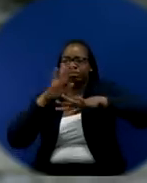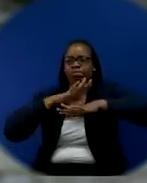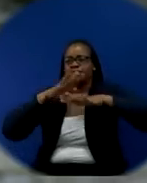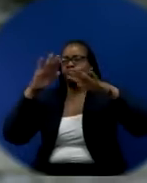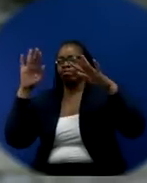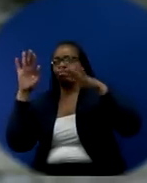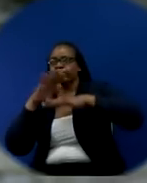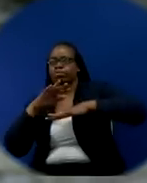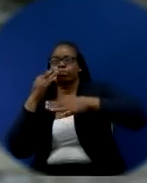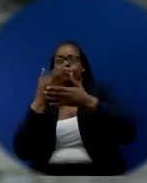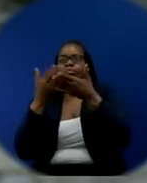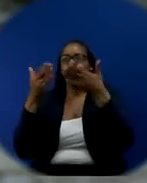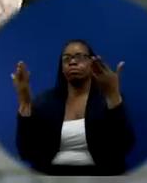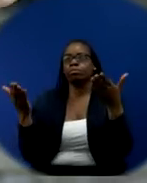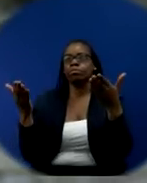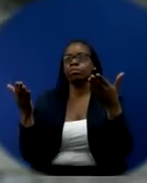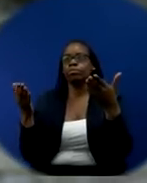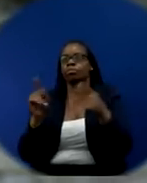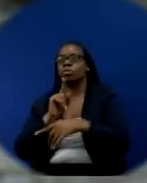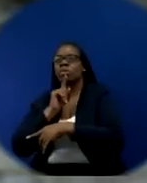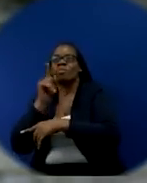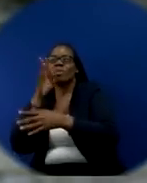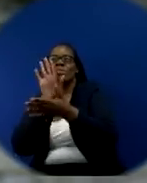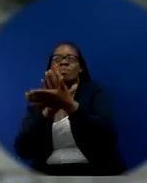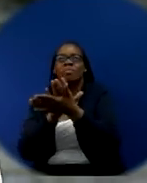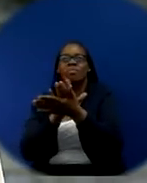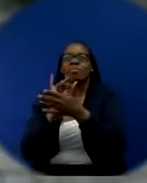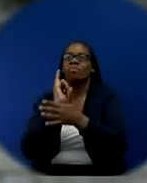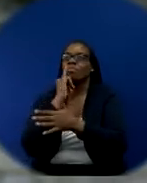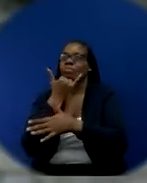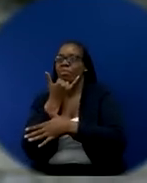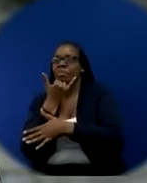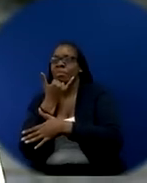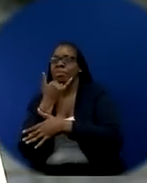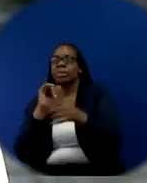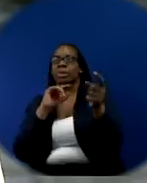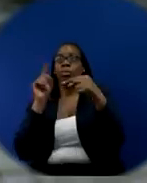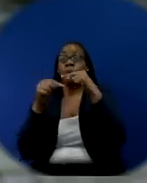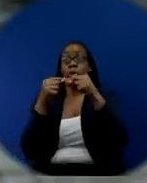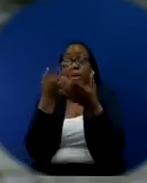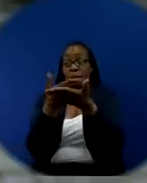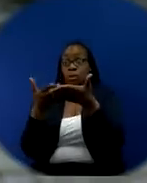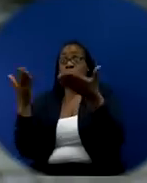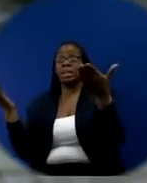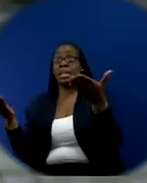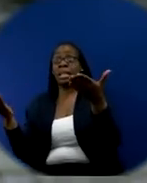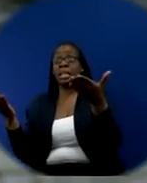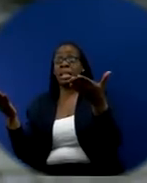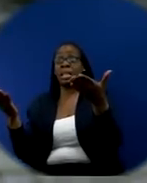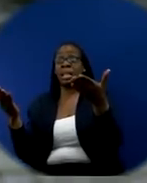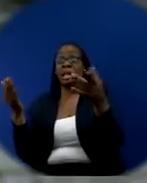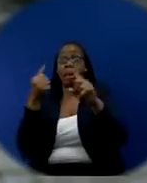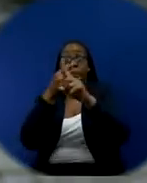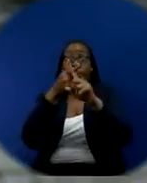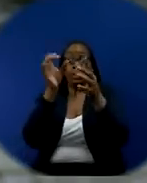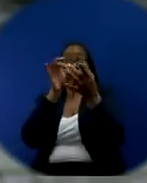possessions, you make some real bad mistakes when you let your possessions possess your